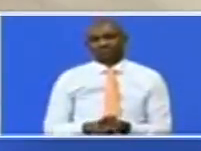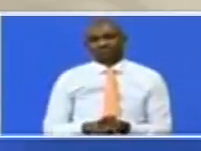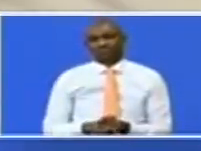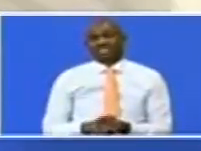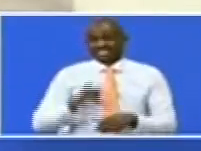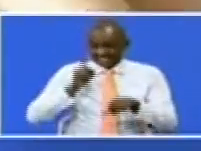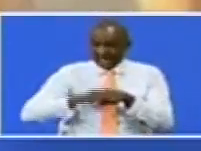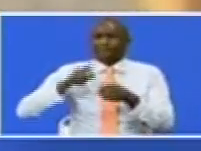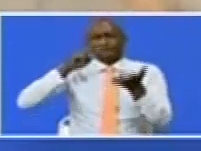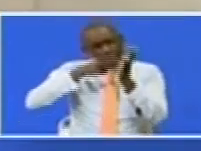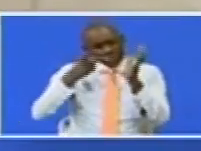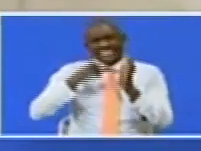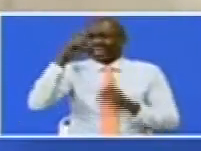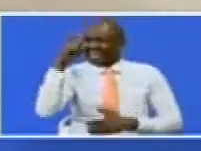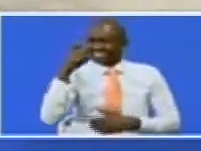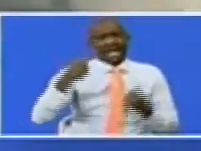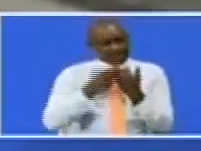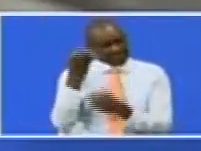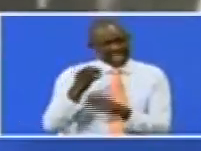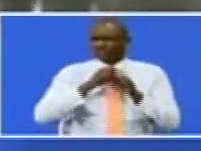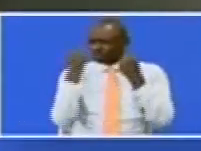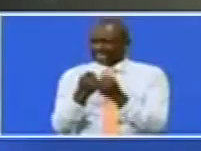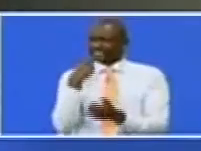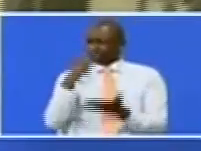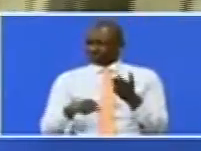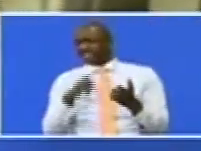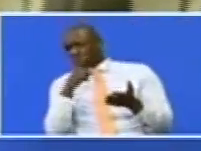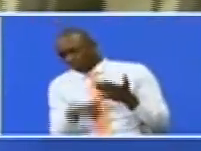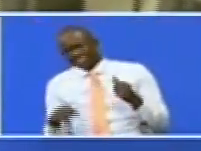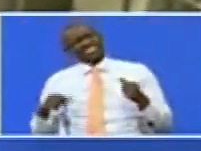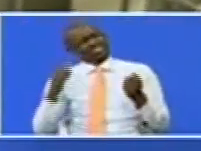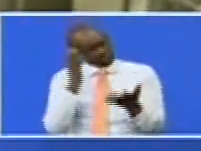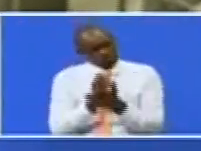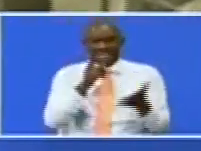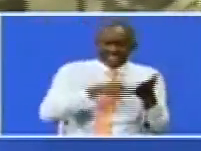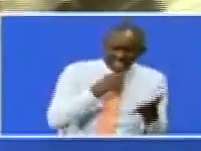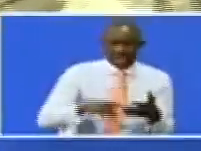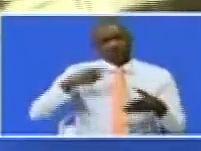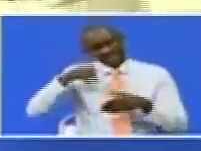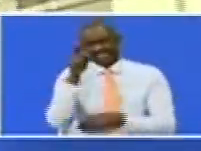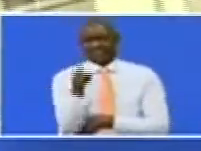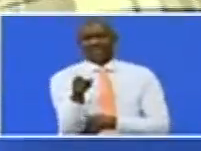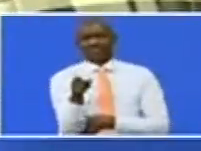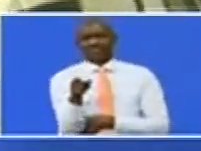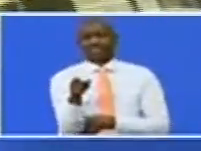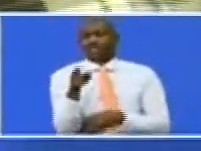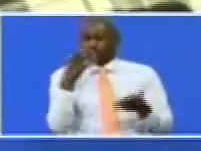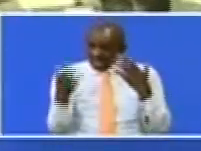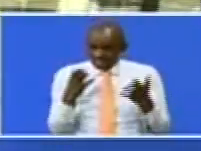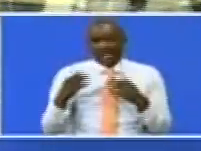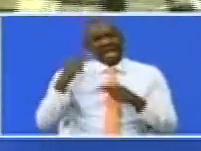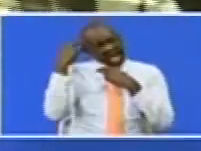Since Project X came into the spotlight, society has debated on what is morally right or wrong in this scenario and whether high